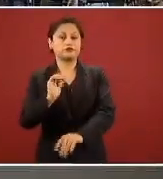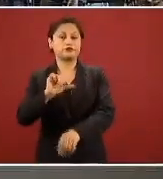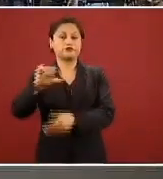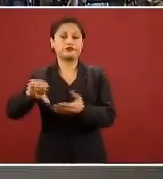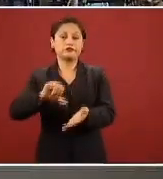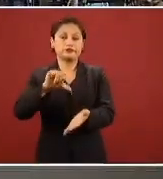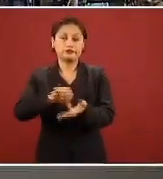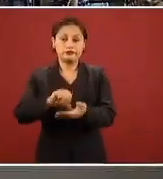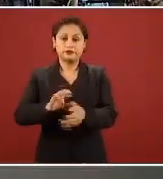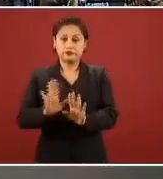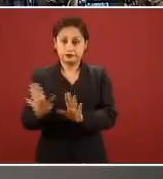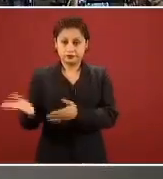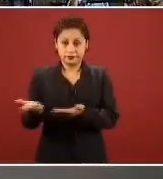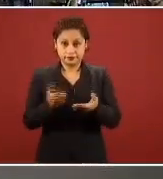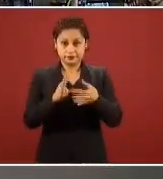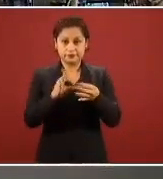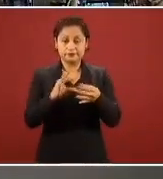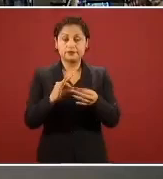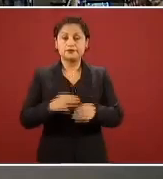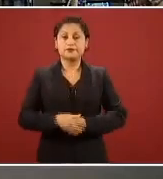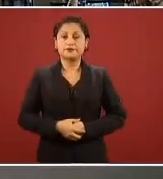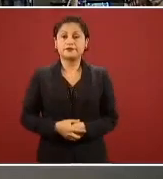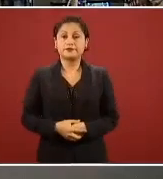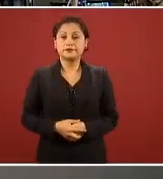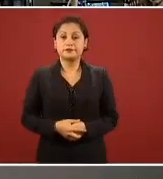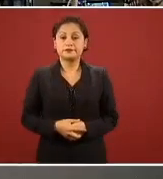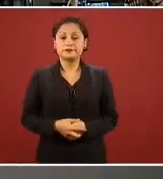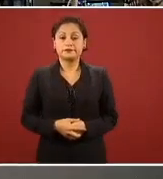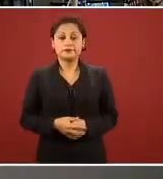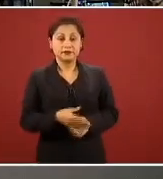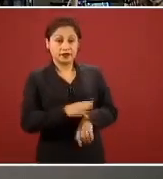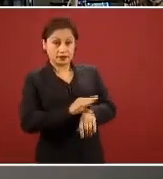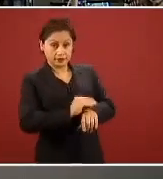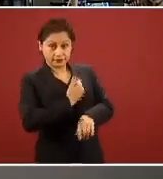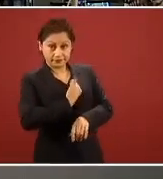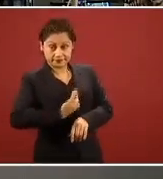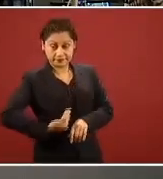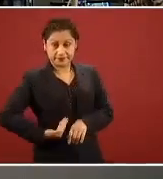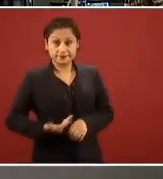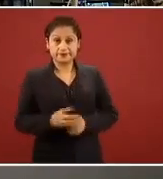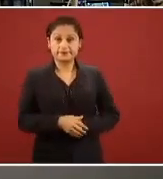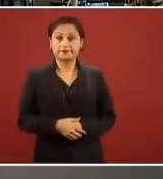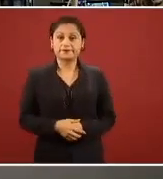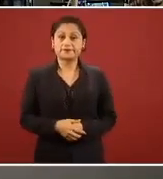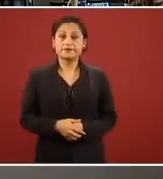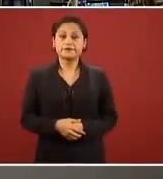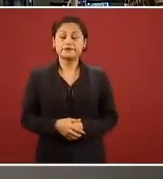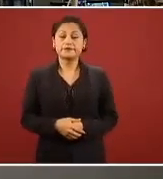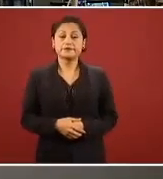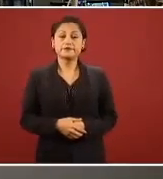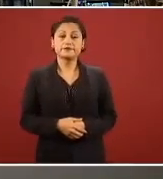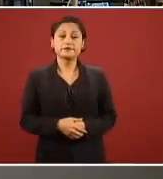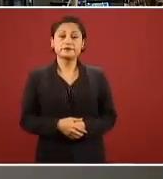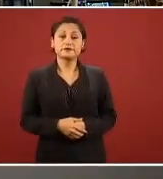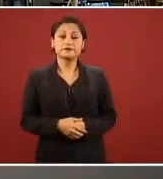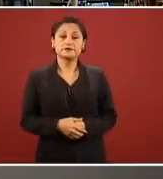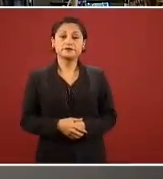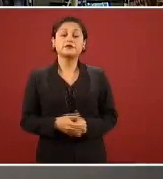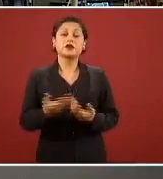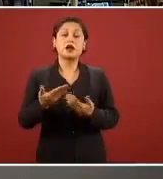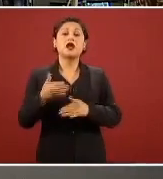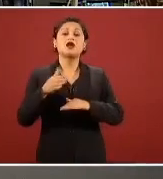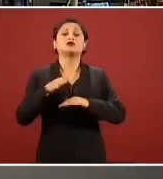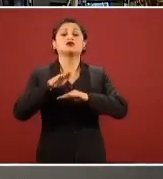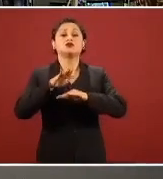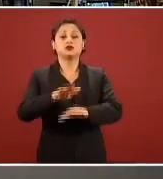informing you regarding that. Con permiso, señor presidente. Bien, en relación a las construcciones de